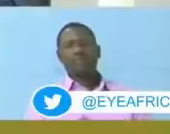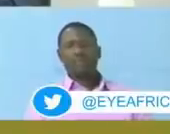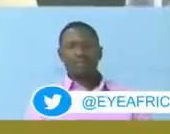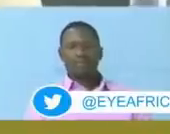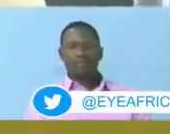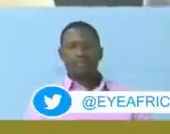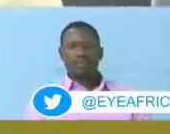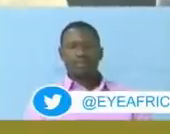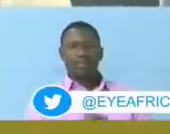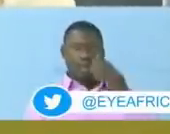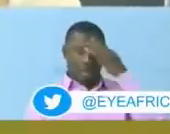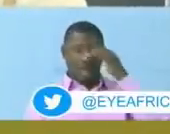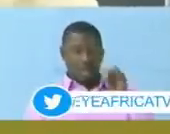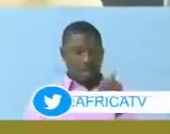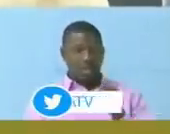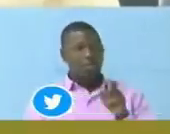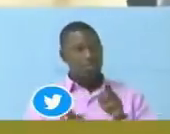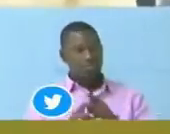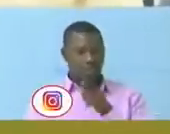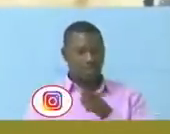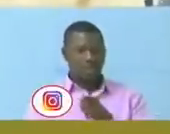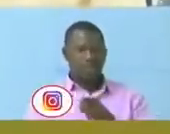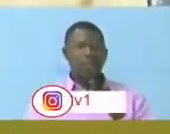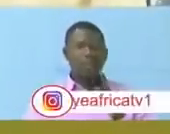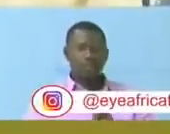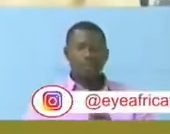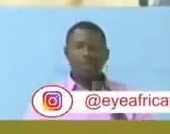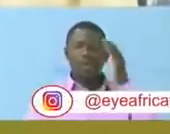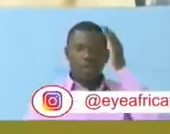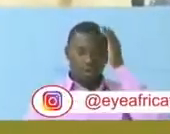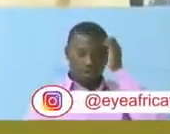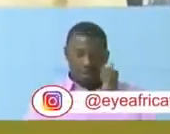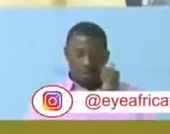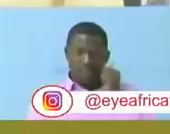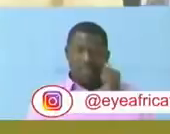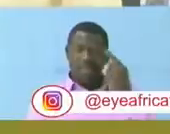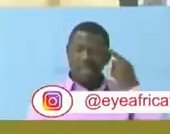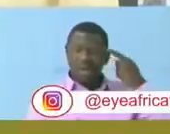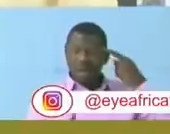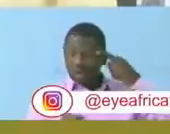Sontawala. And understand the objective here.